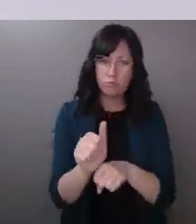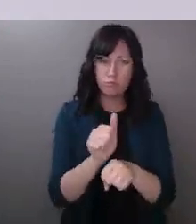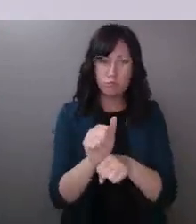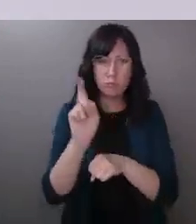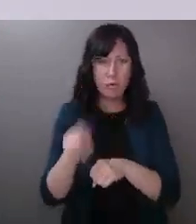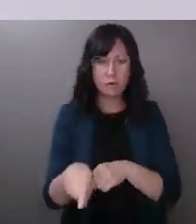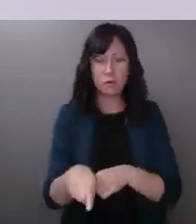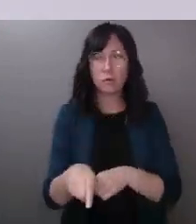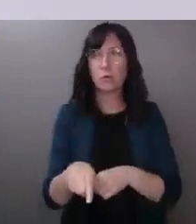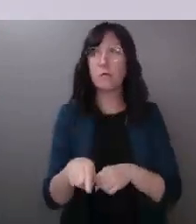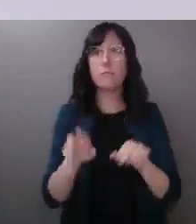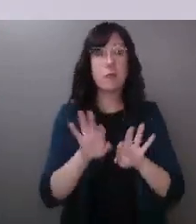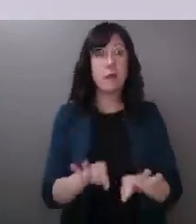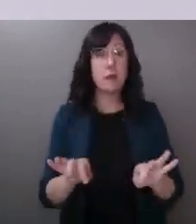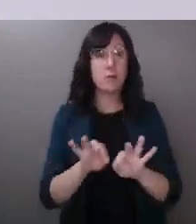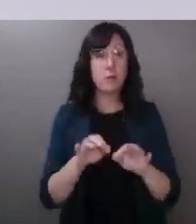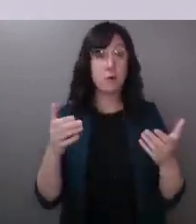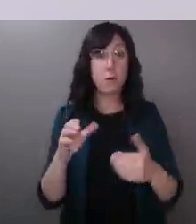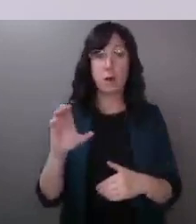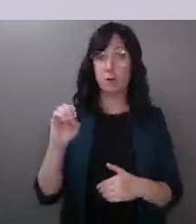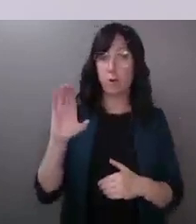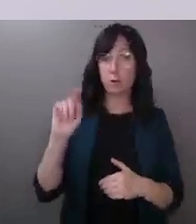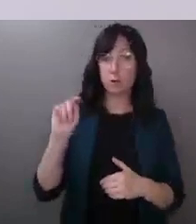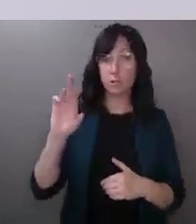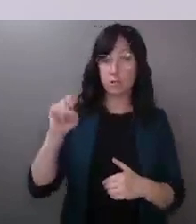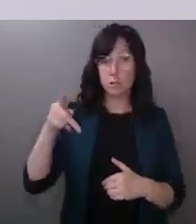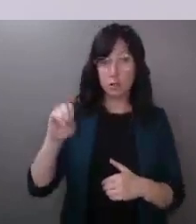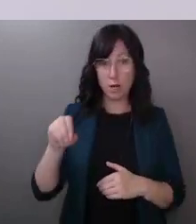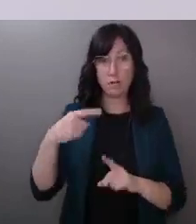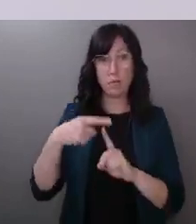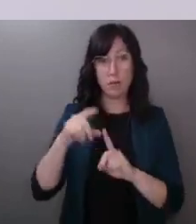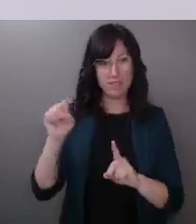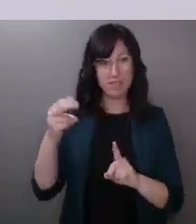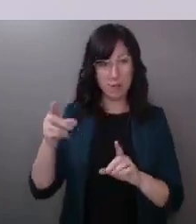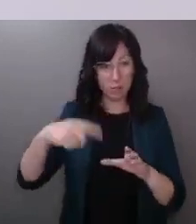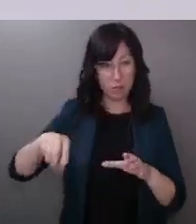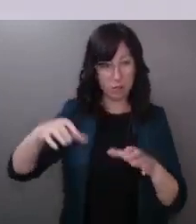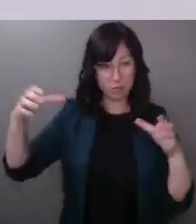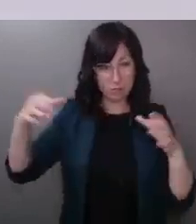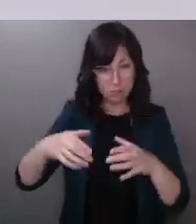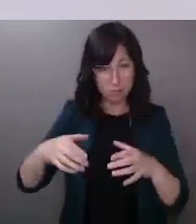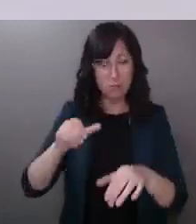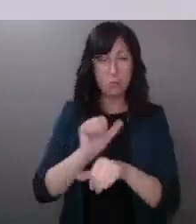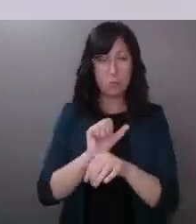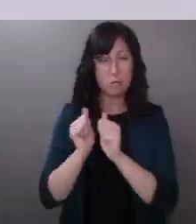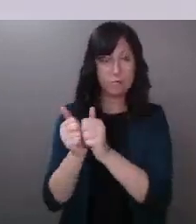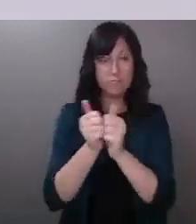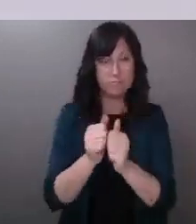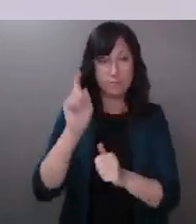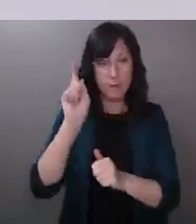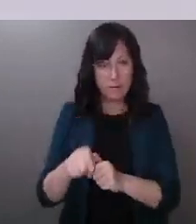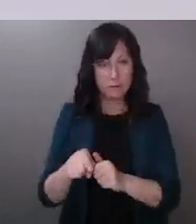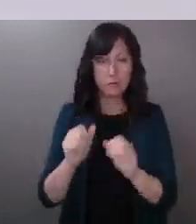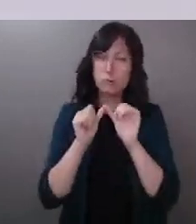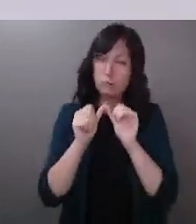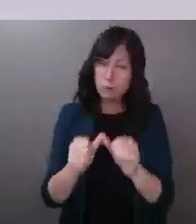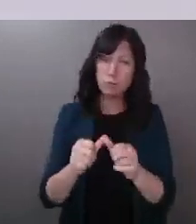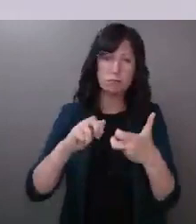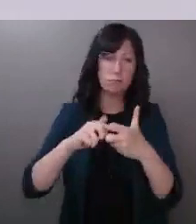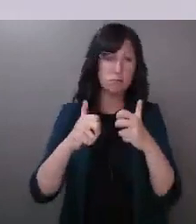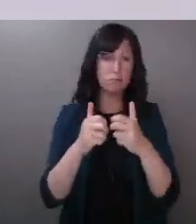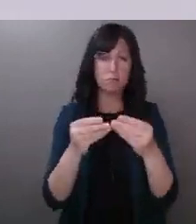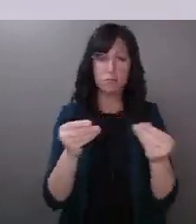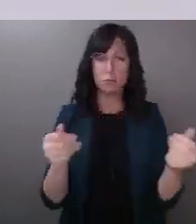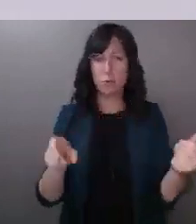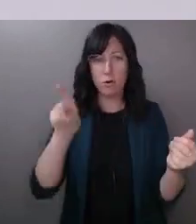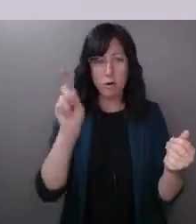OC Transpo and the members of the consortium continue to work together on the permanent solutions that will